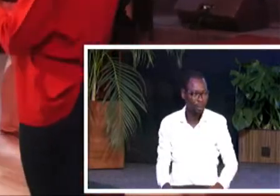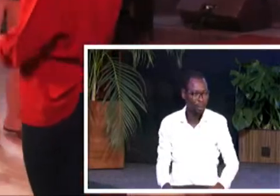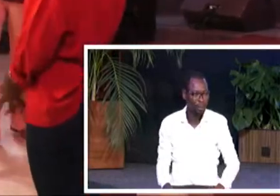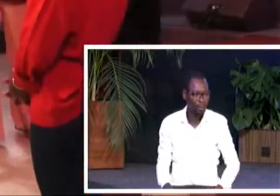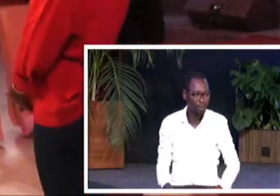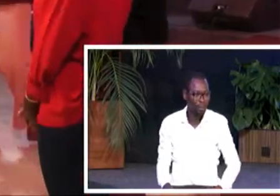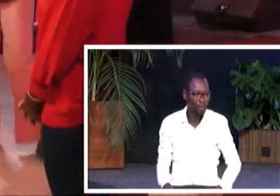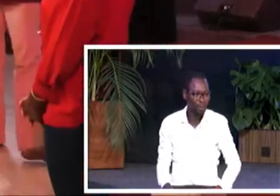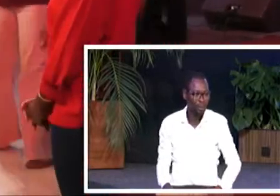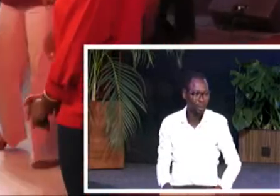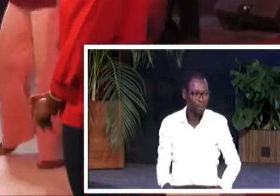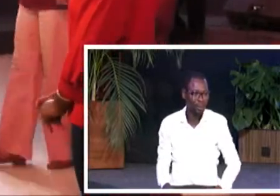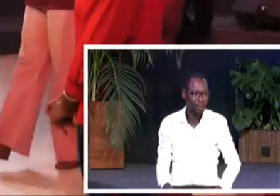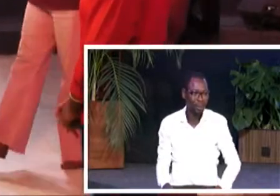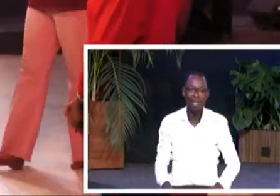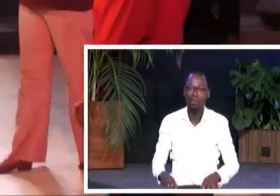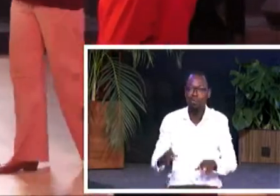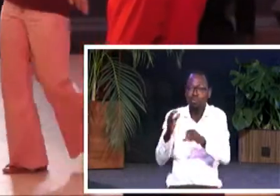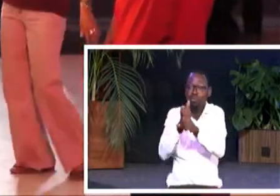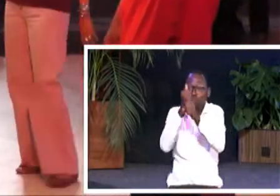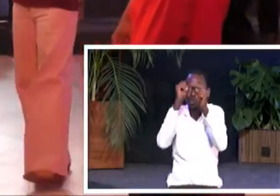The winner is a female.